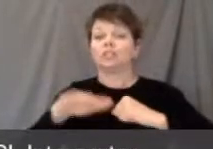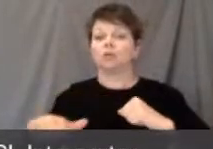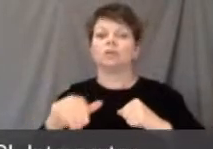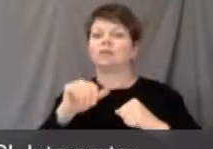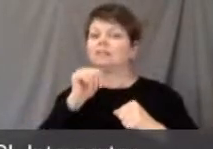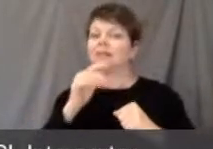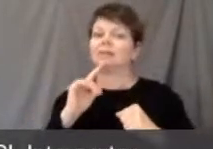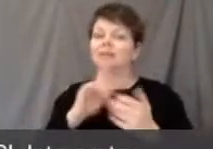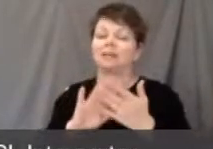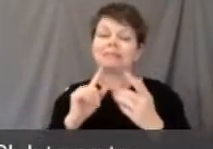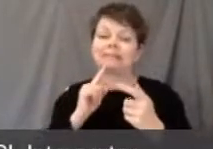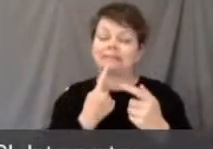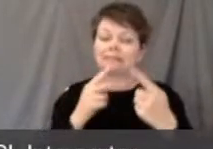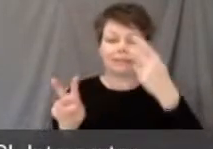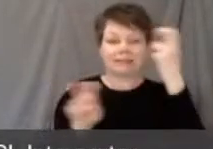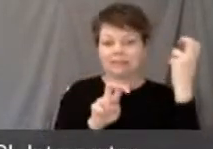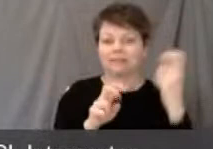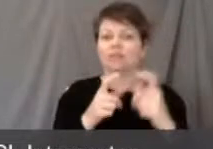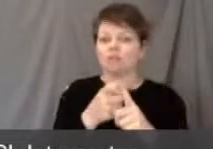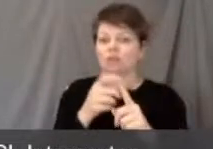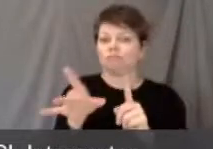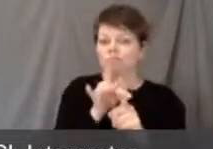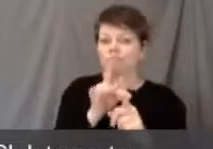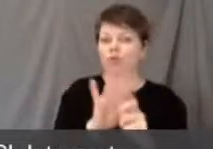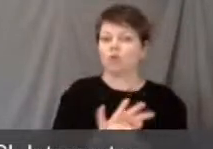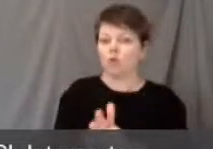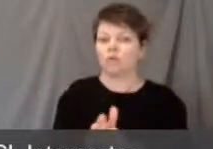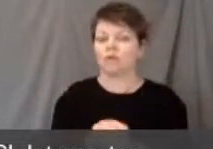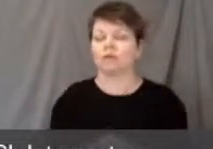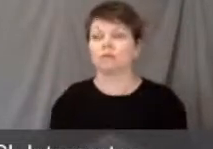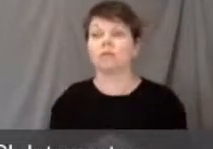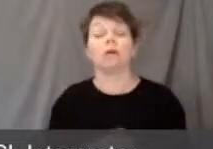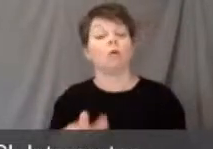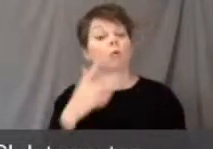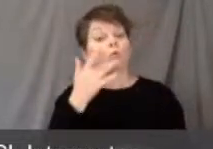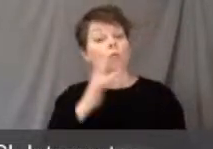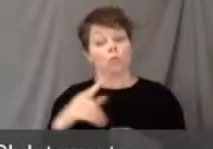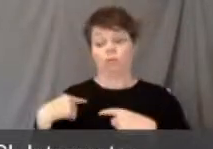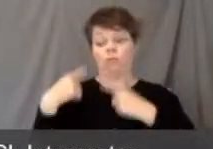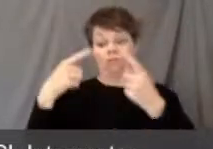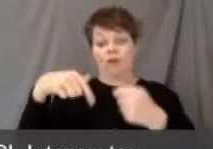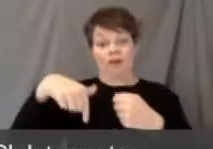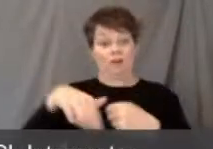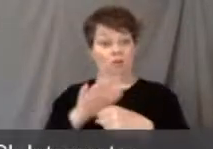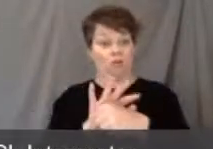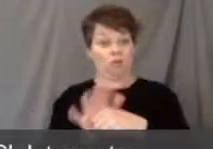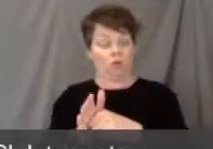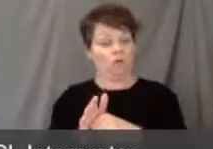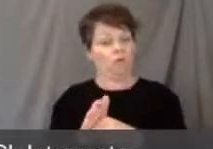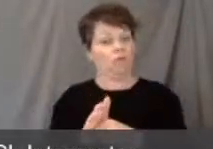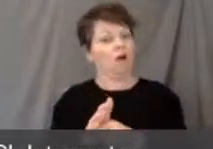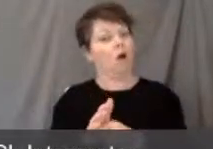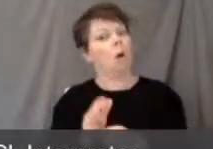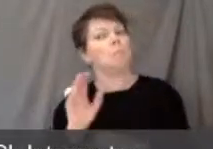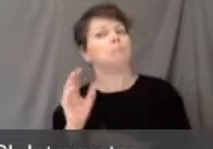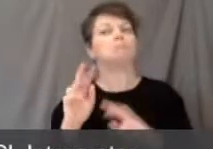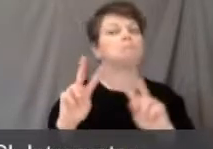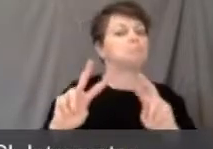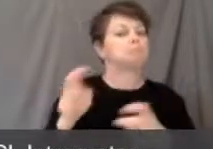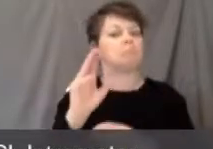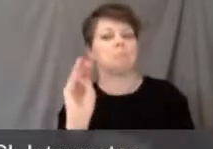from COVID infection. We're very fortunate that this illness so far has been overall pretty mild in